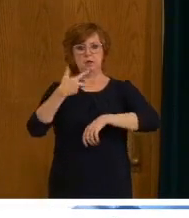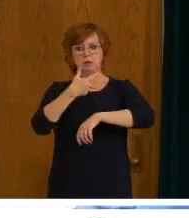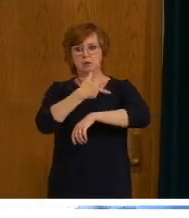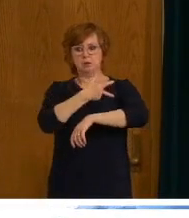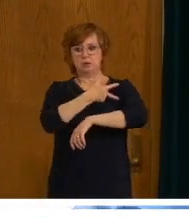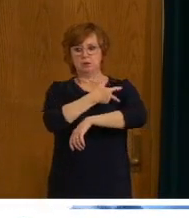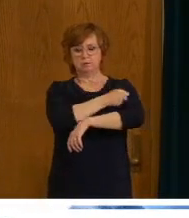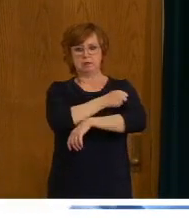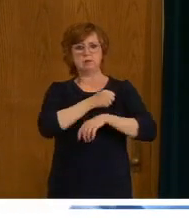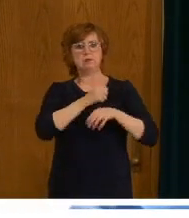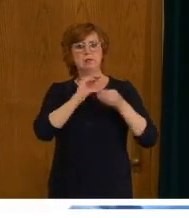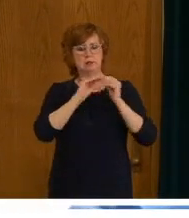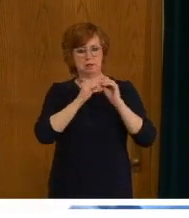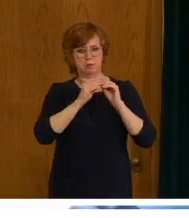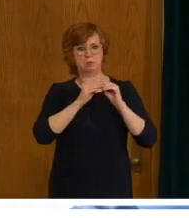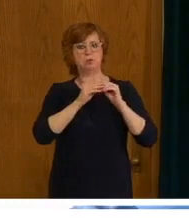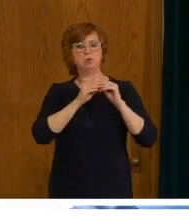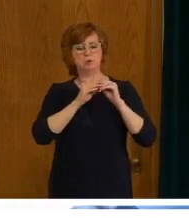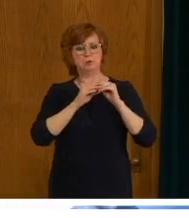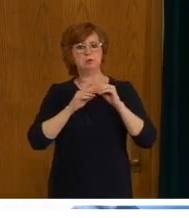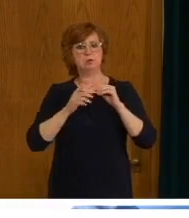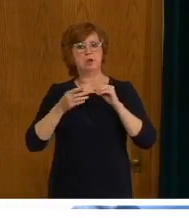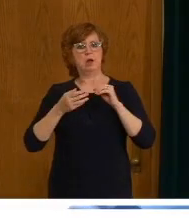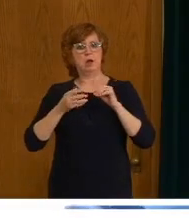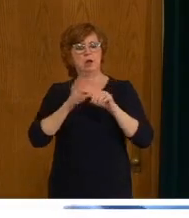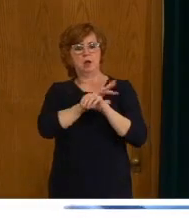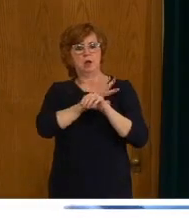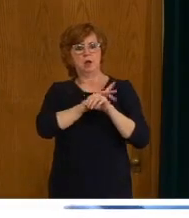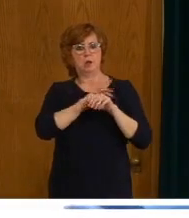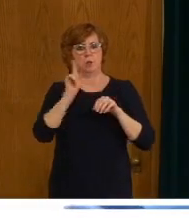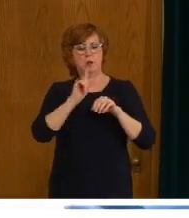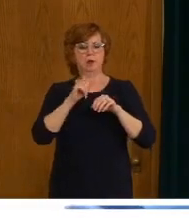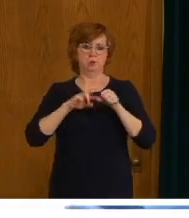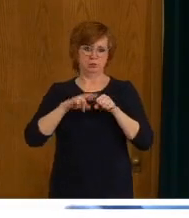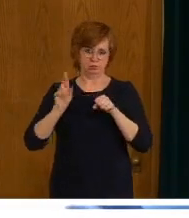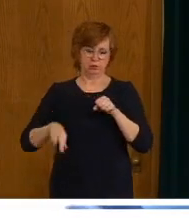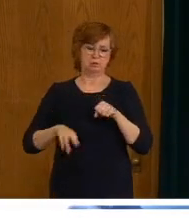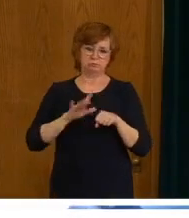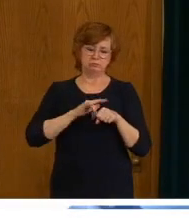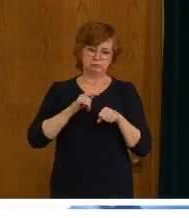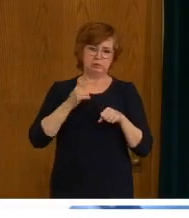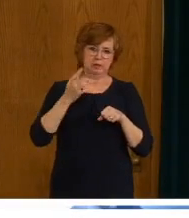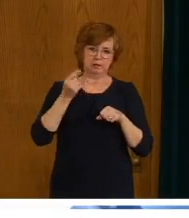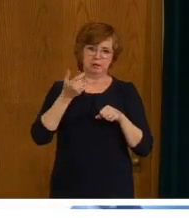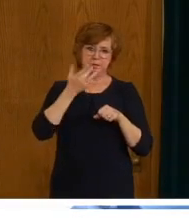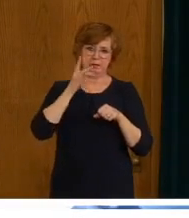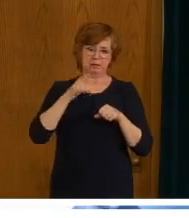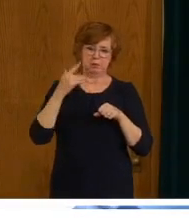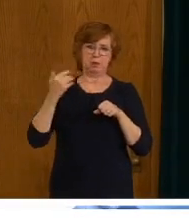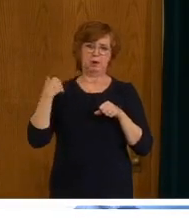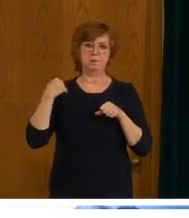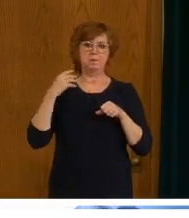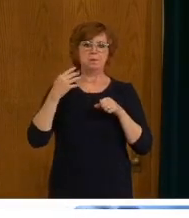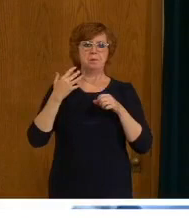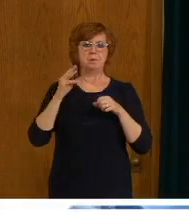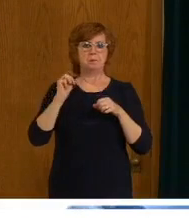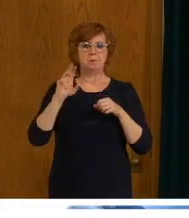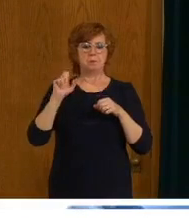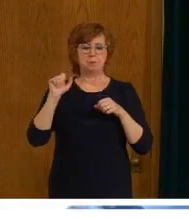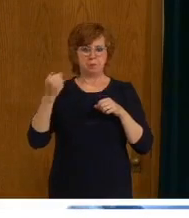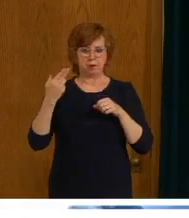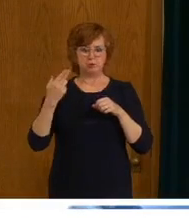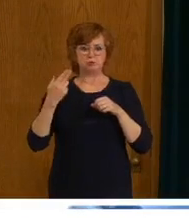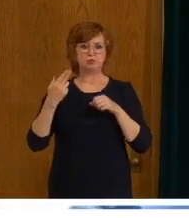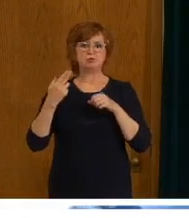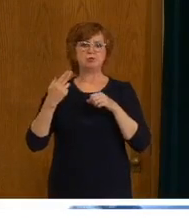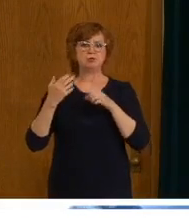a bit of a head start because of its high case numbers in March. But I think we all need to chase Regina's lead